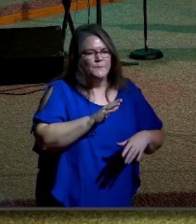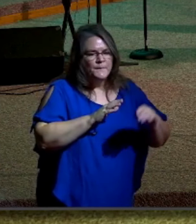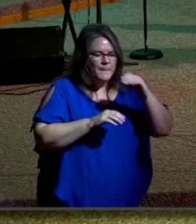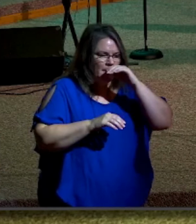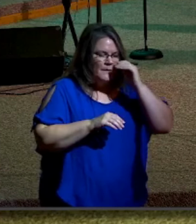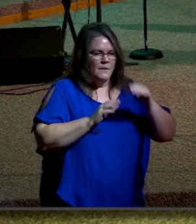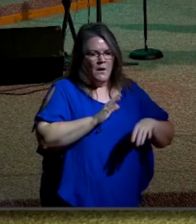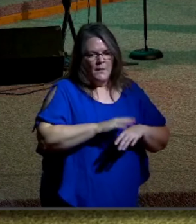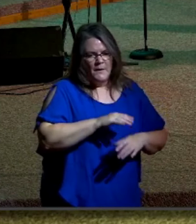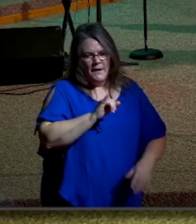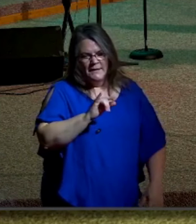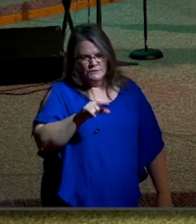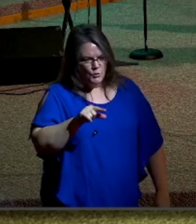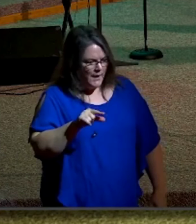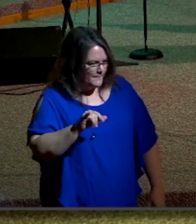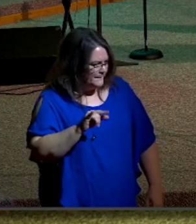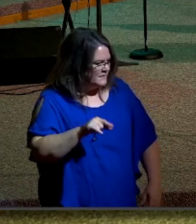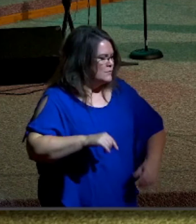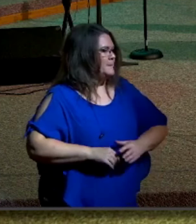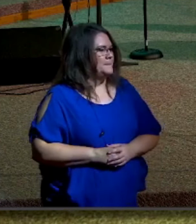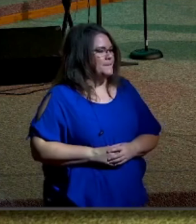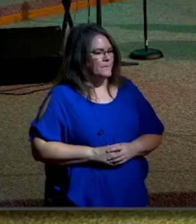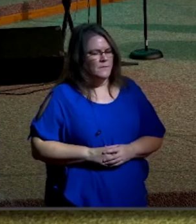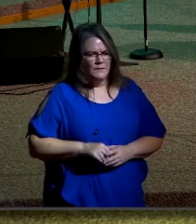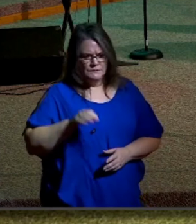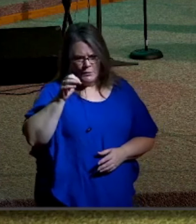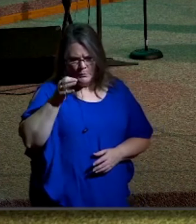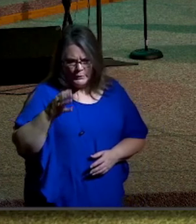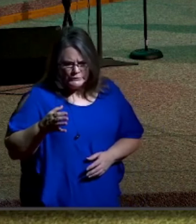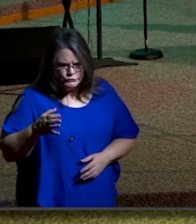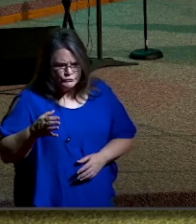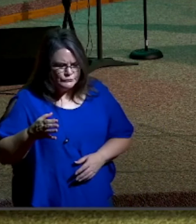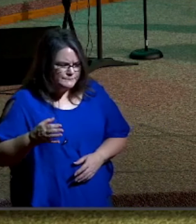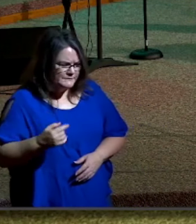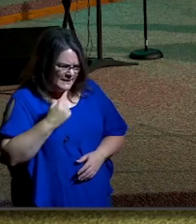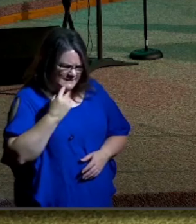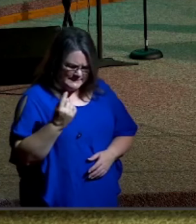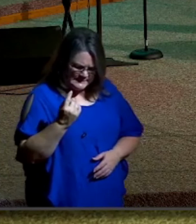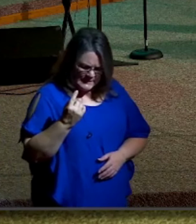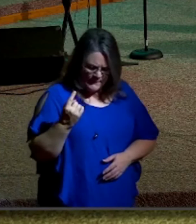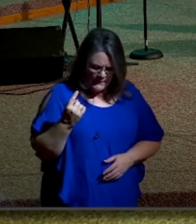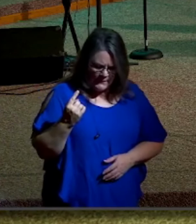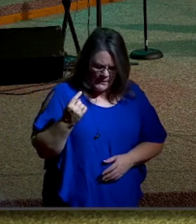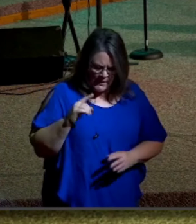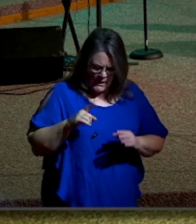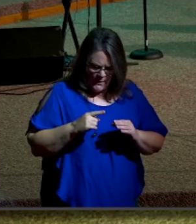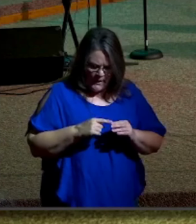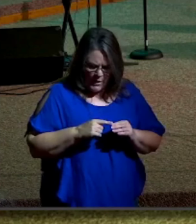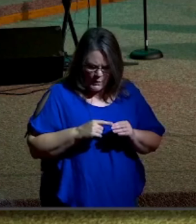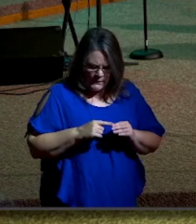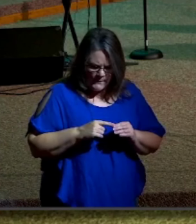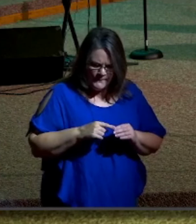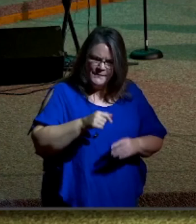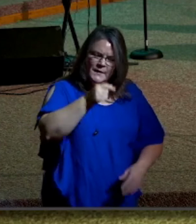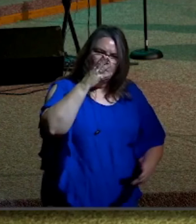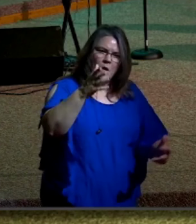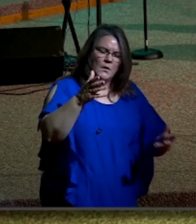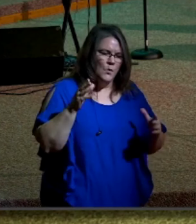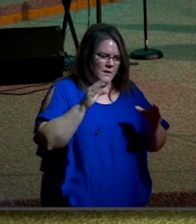Instagram. And it was this preacher, and he said something along the lines of, "God wants more for